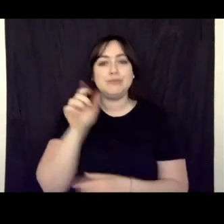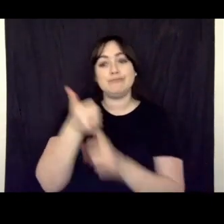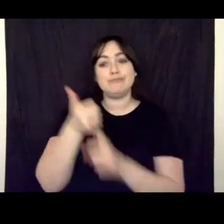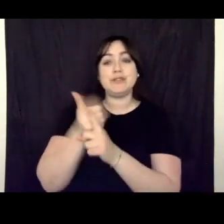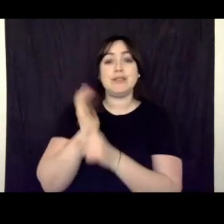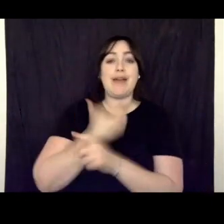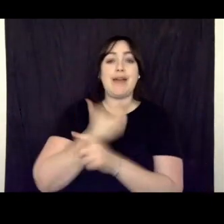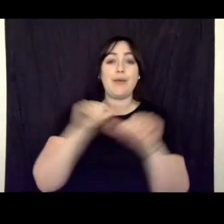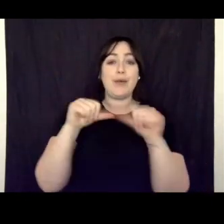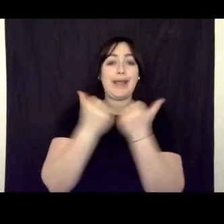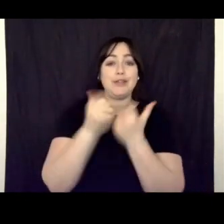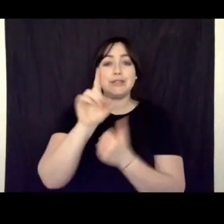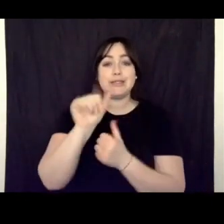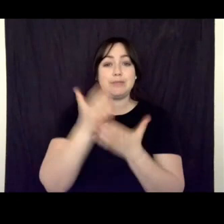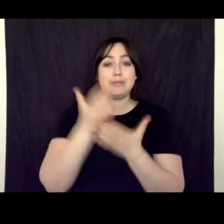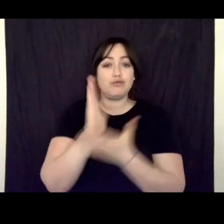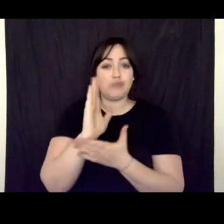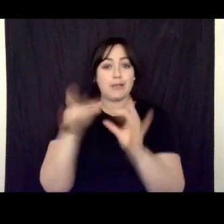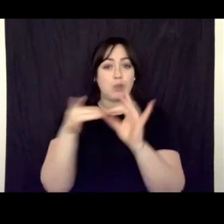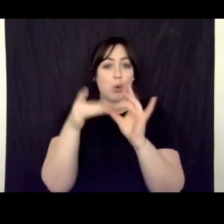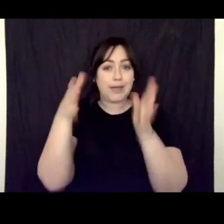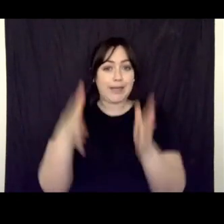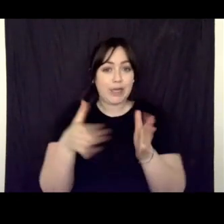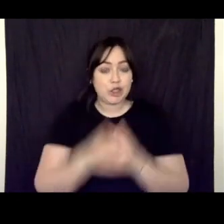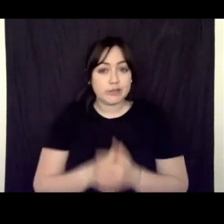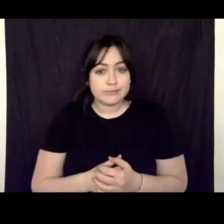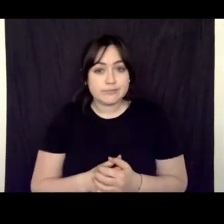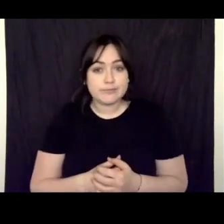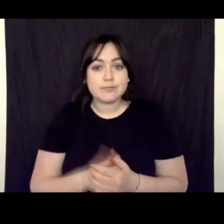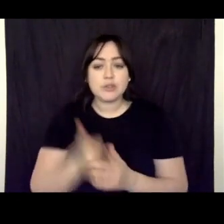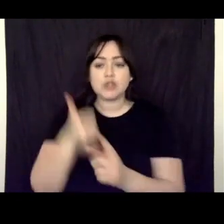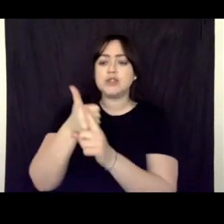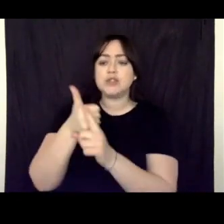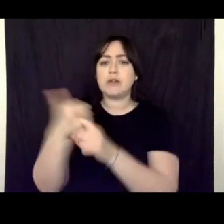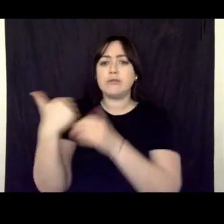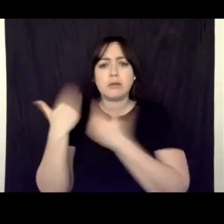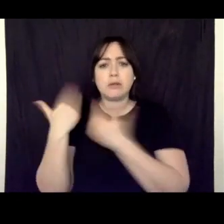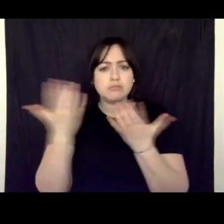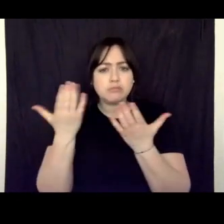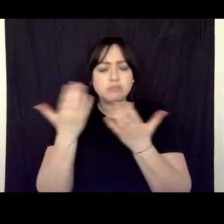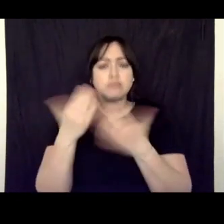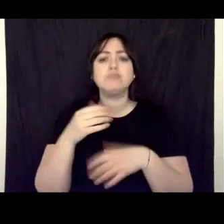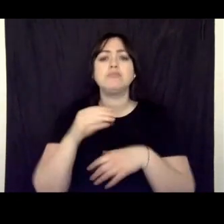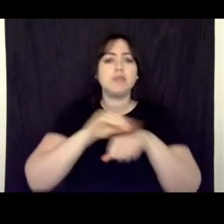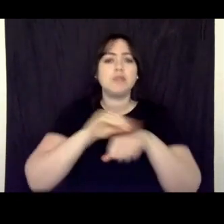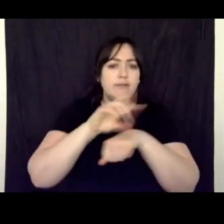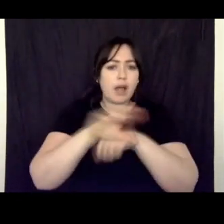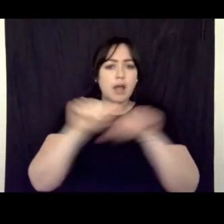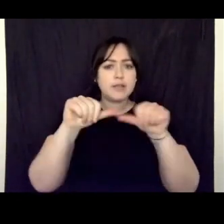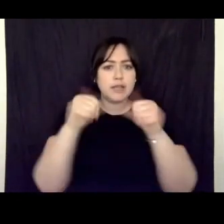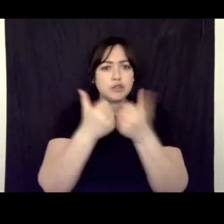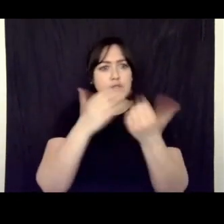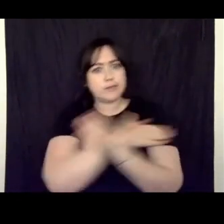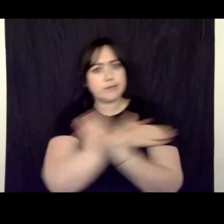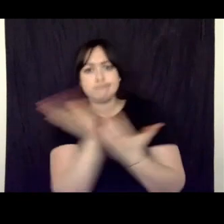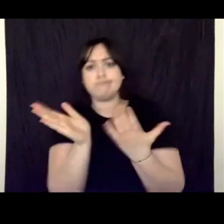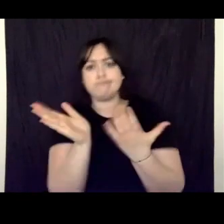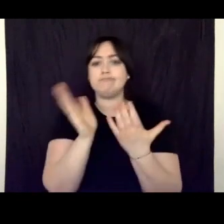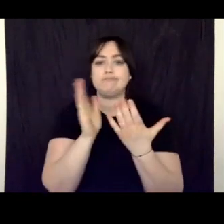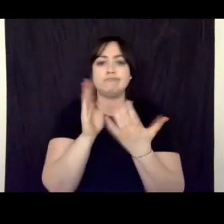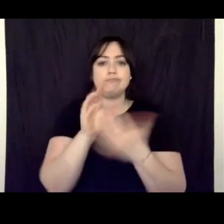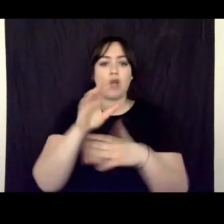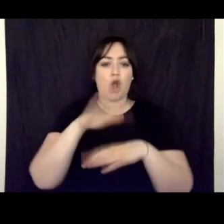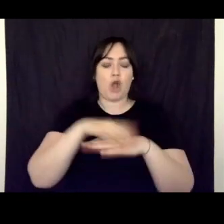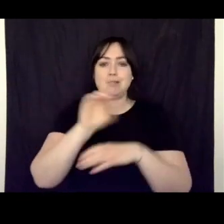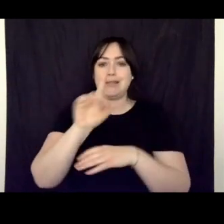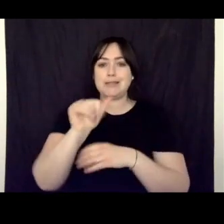Agency Disability Rights Coordinator, and she's responsible for advising the agency on disability inclusion at